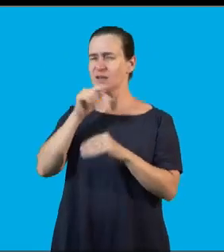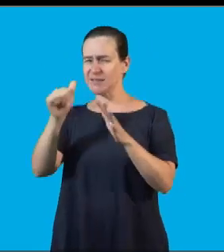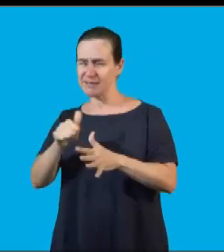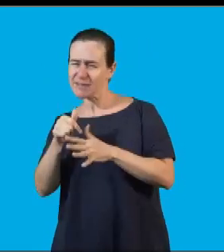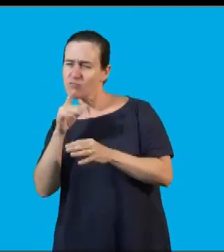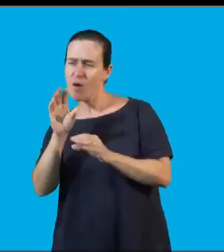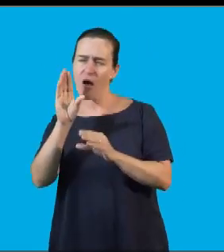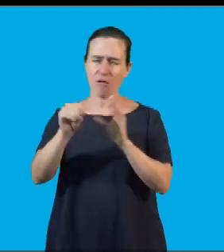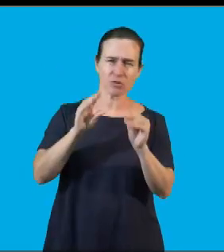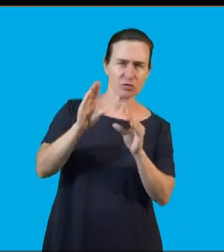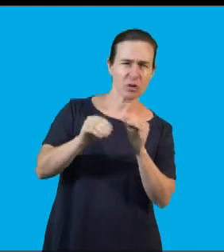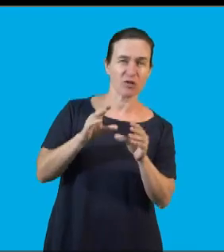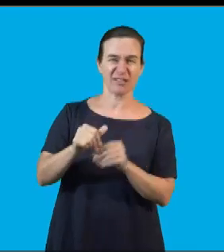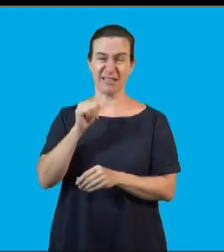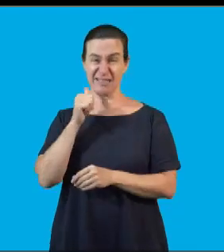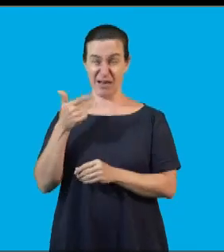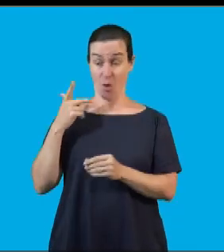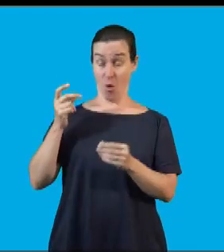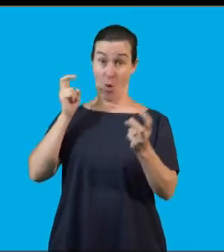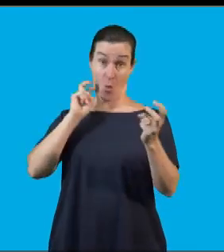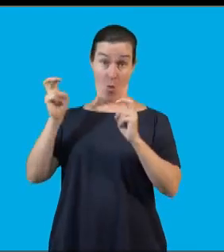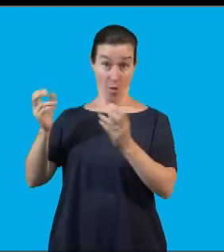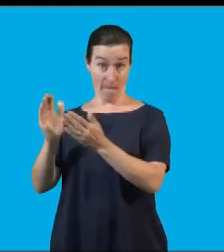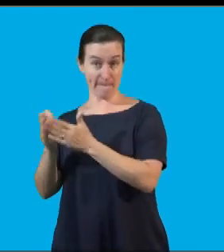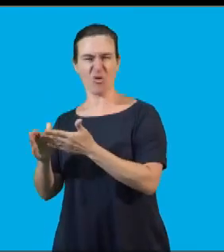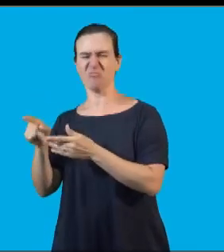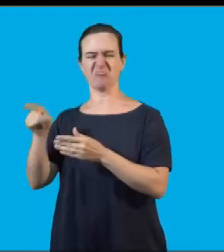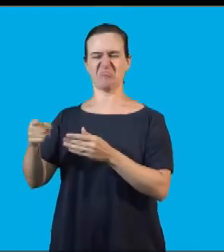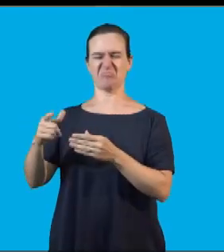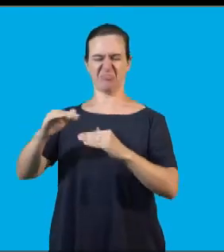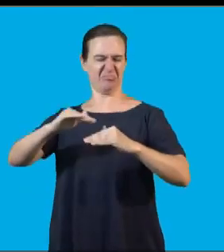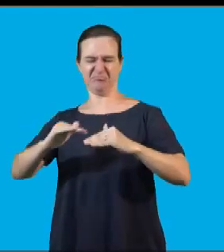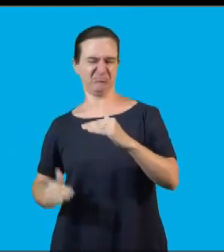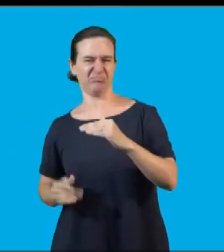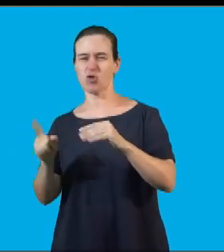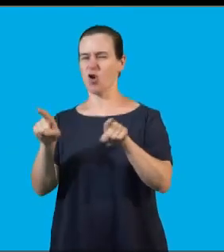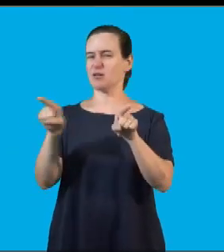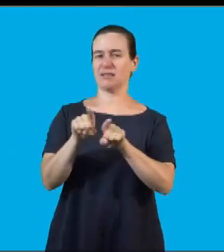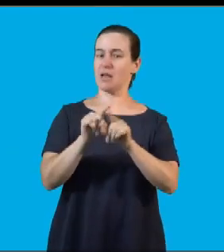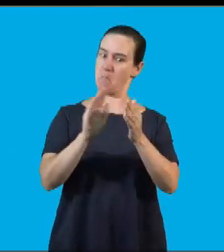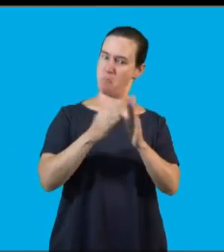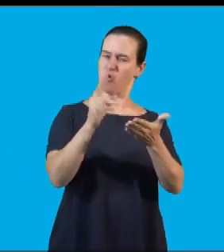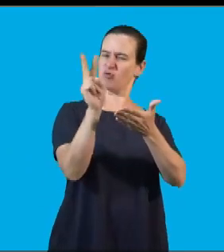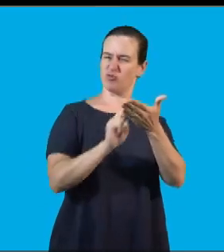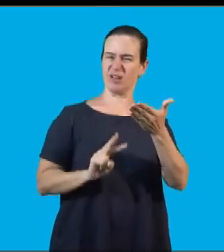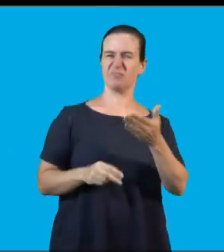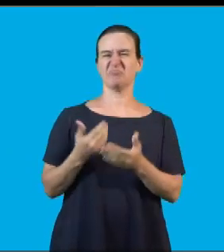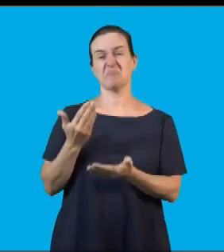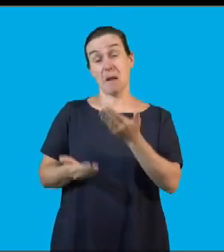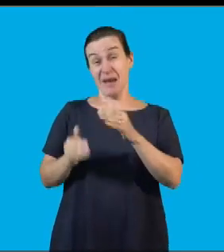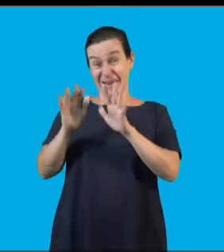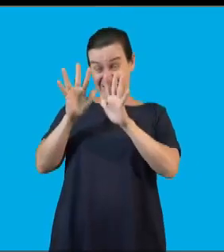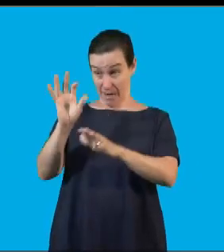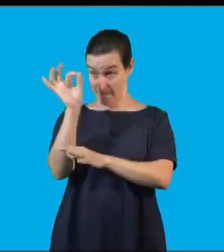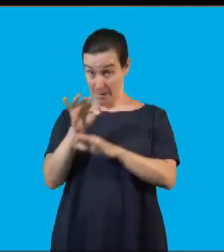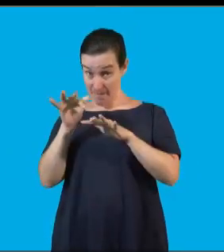deemed audiobooks a lesser way of consuming literature, and only 10% thought listening to a book